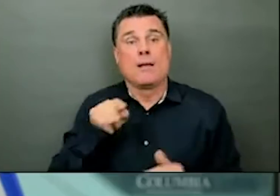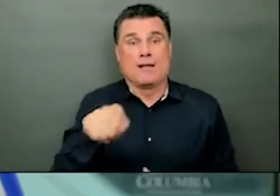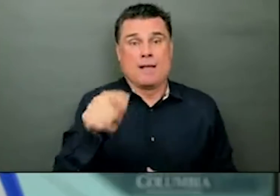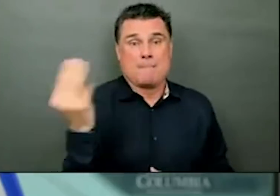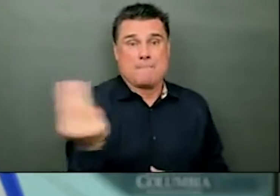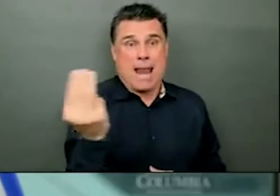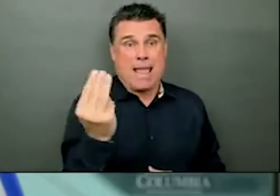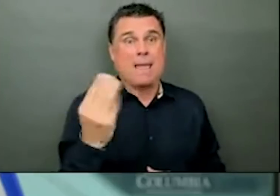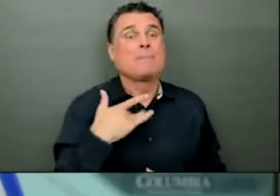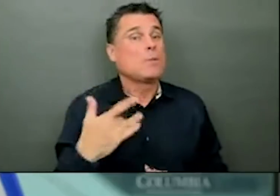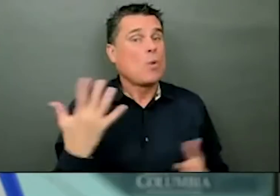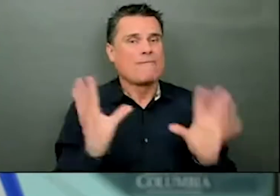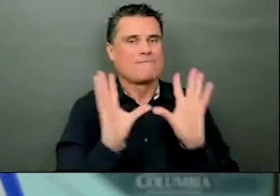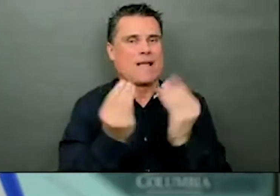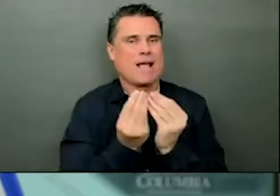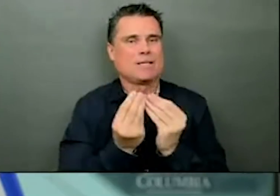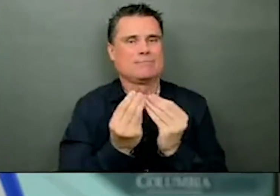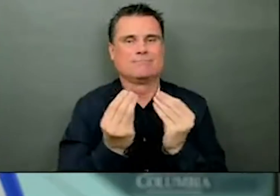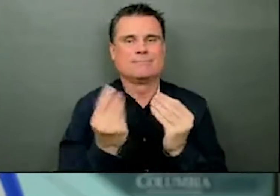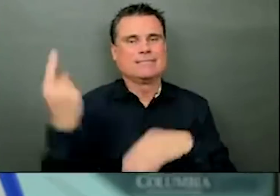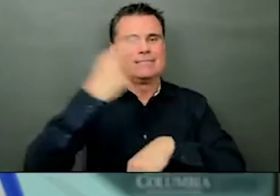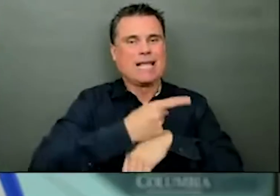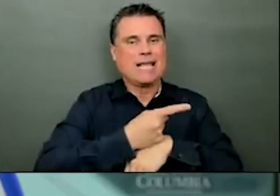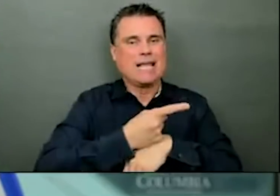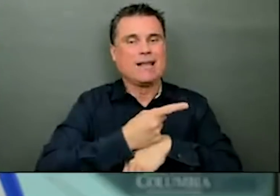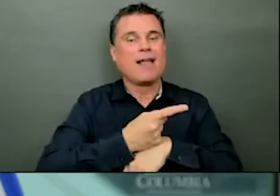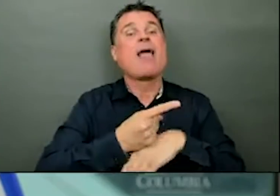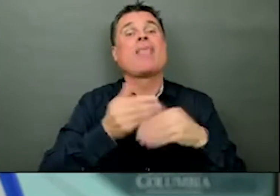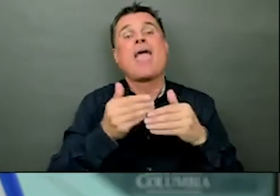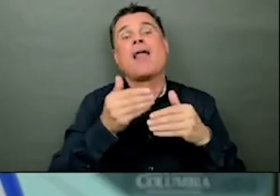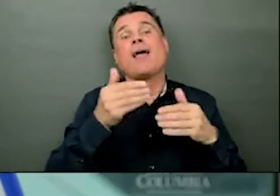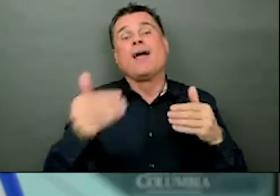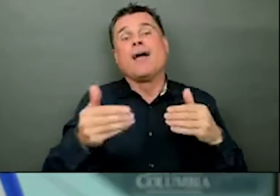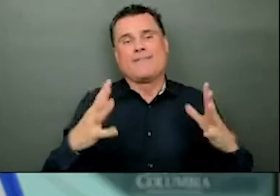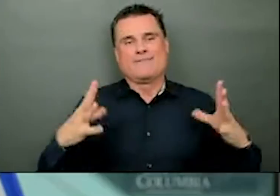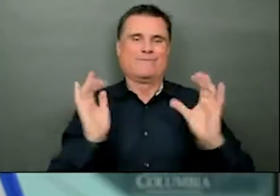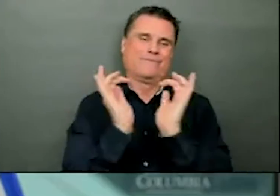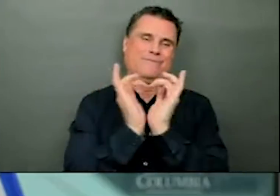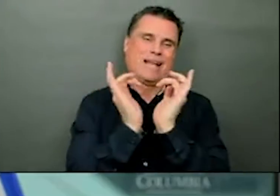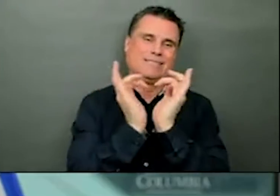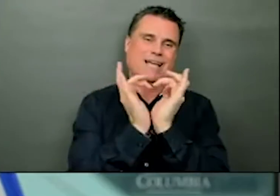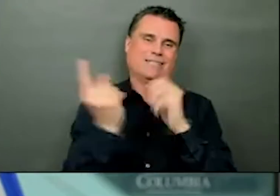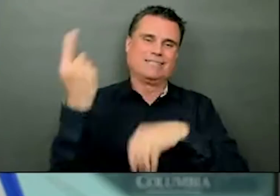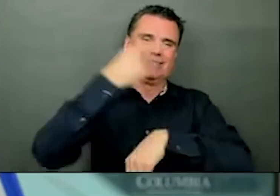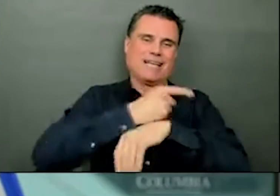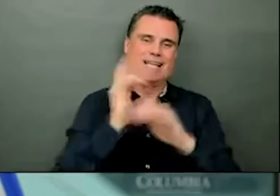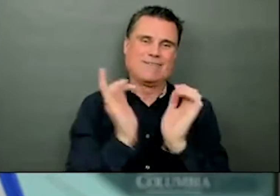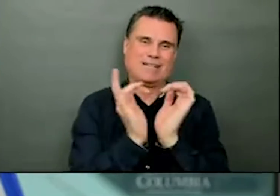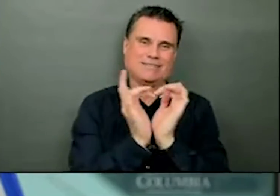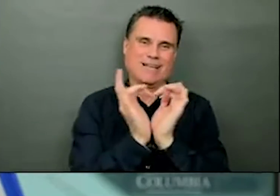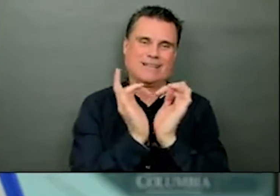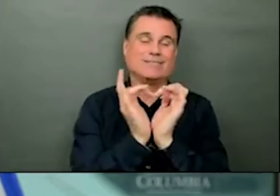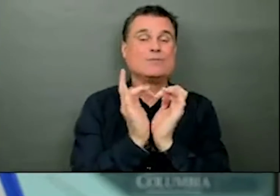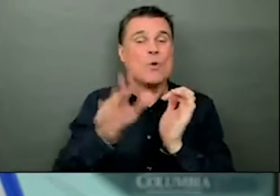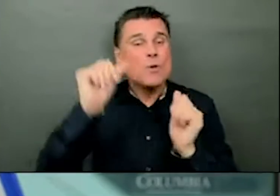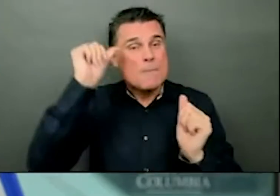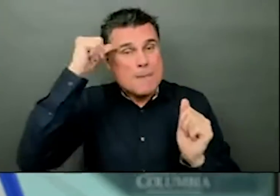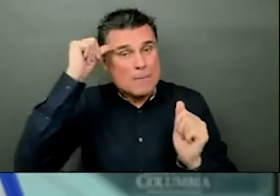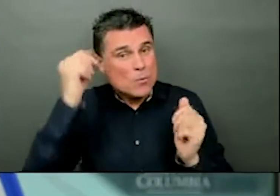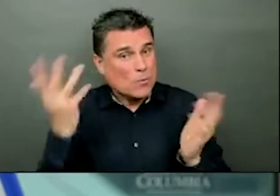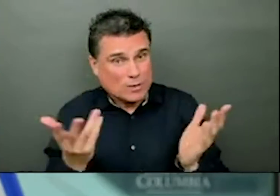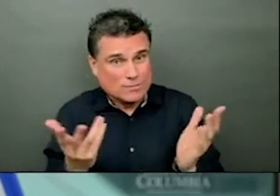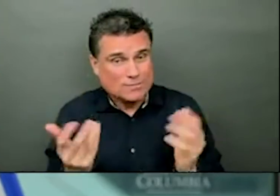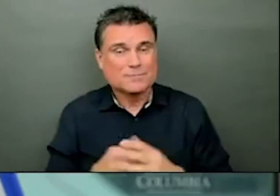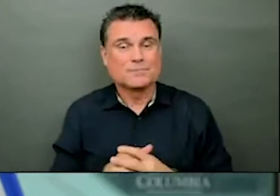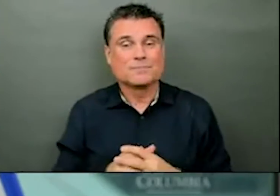understand the need to operate and to continue to operate differently, consistent with the pandemic, to make this BC Family Household